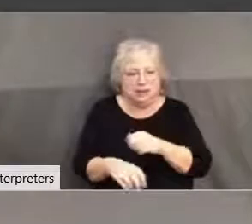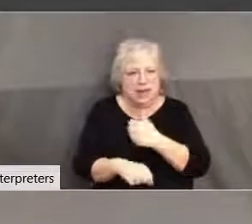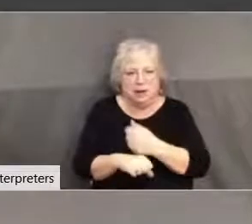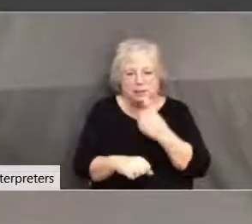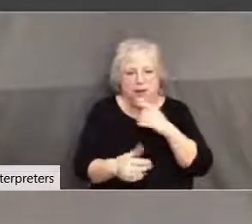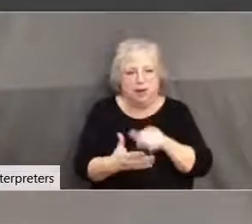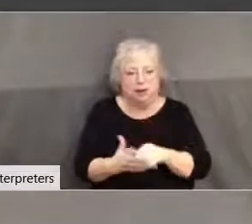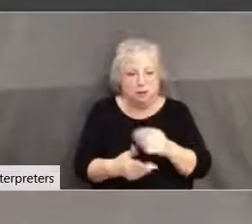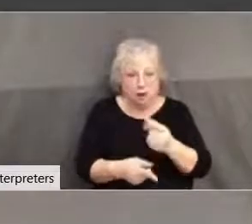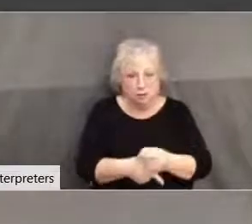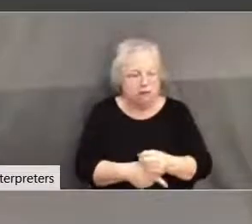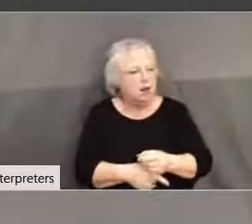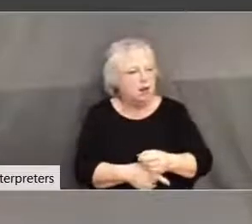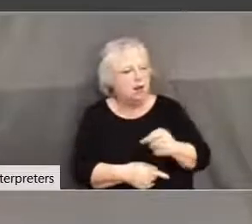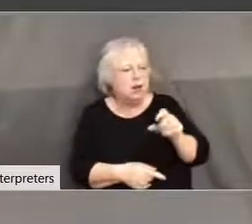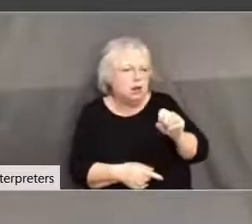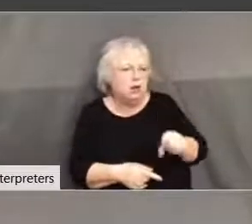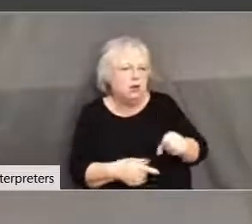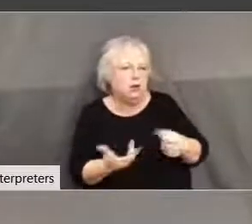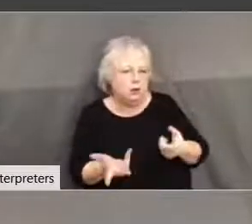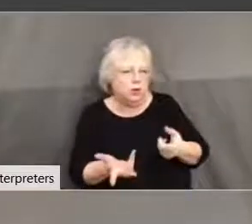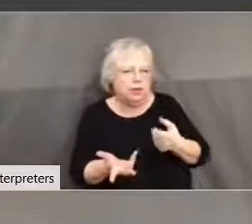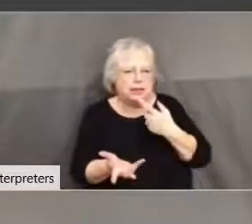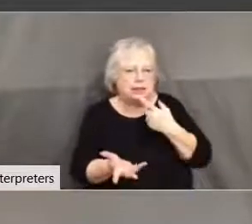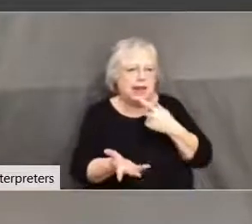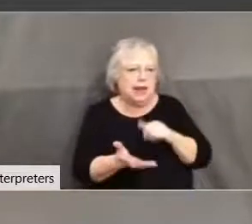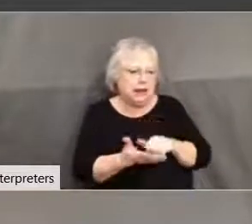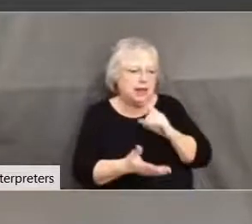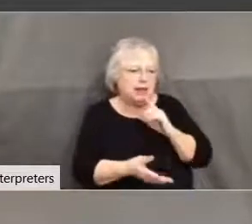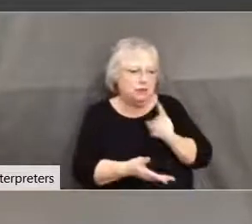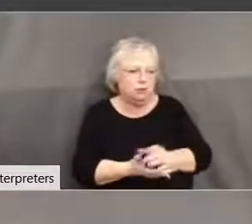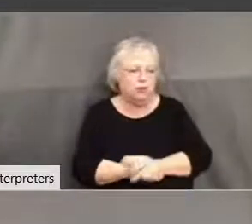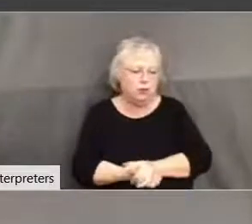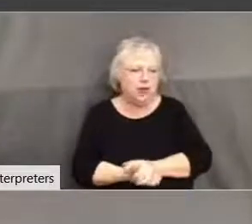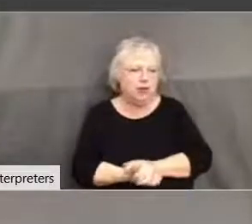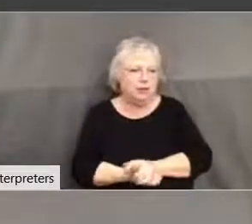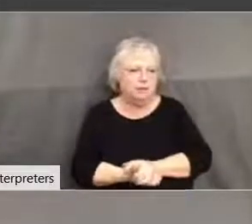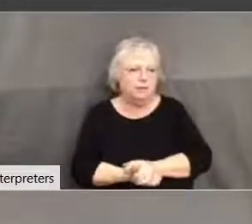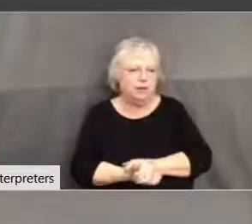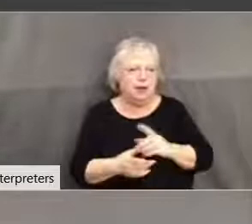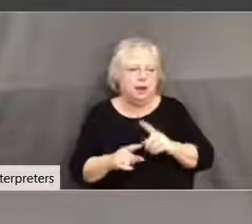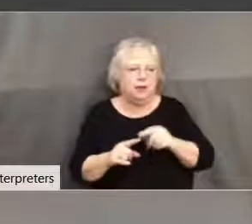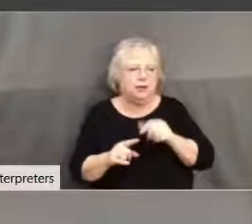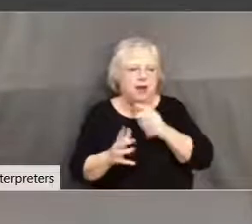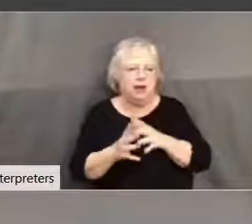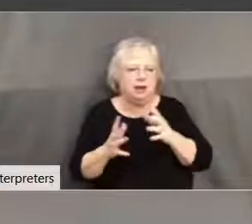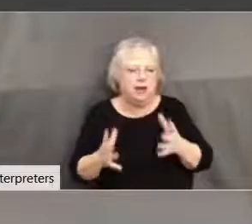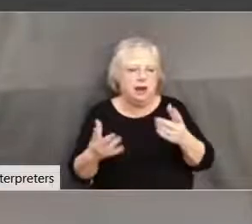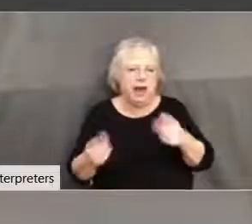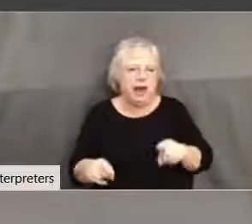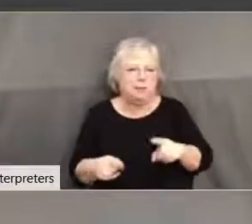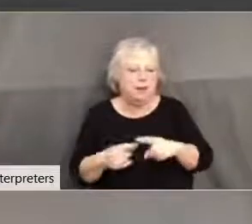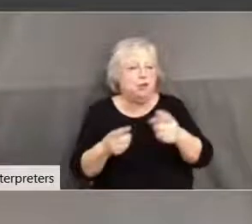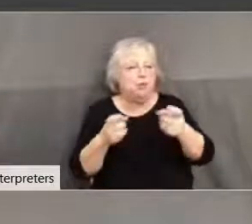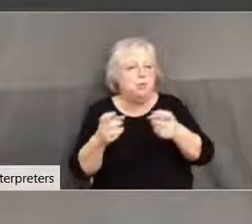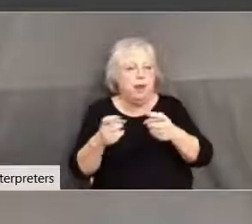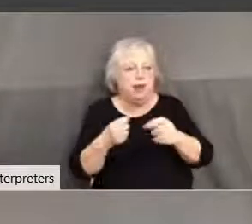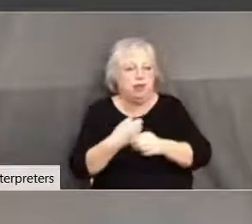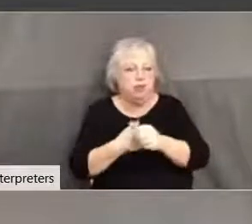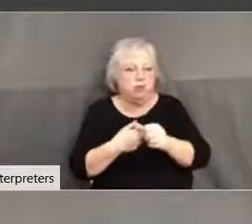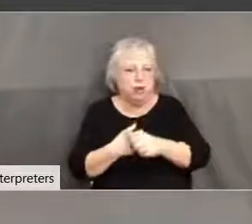You could make the case that that is true, that there's not much being done to manage the risk in the